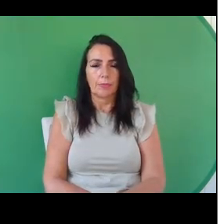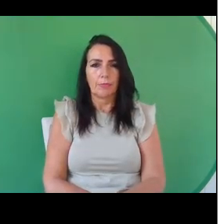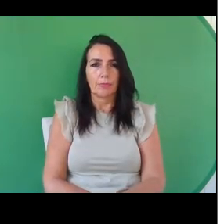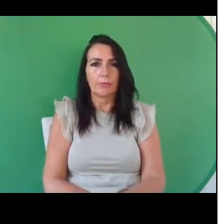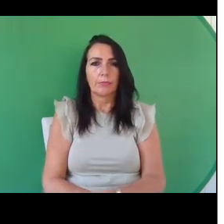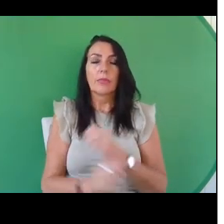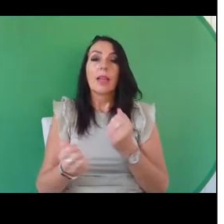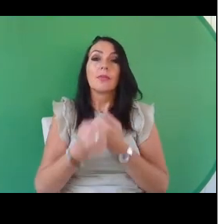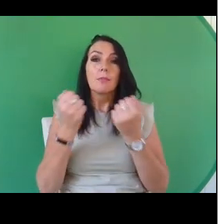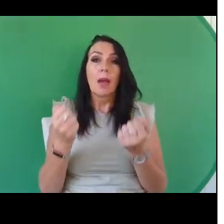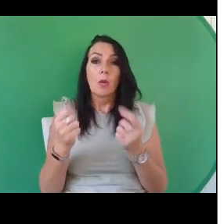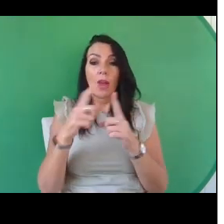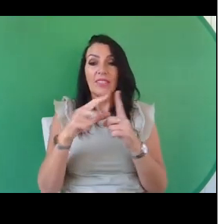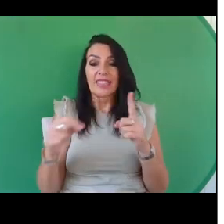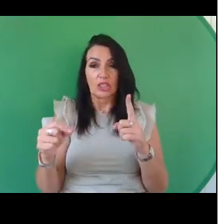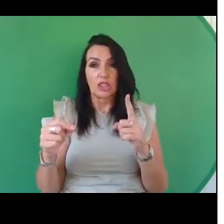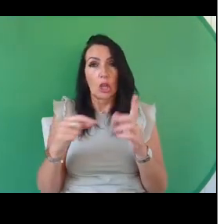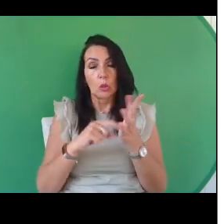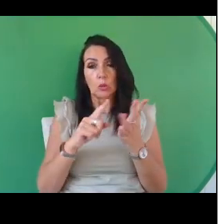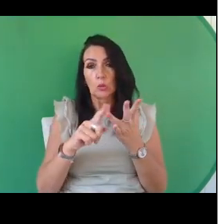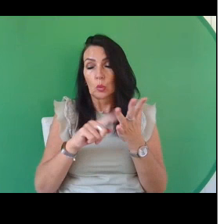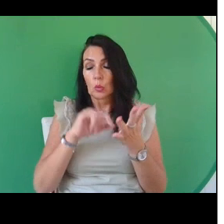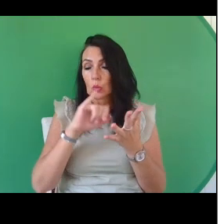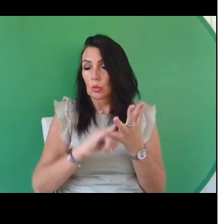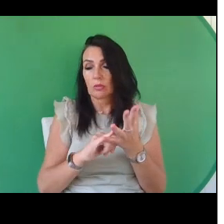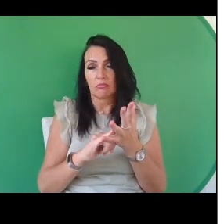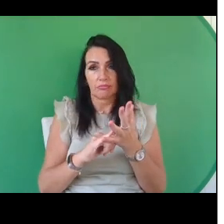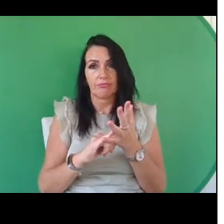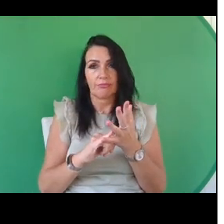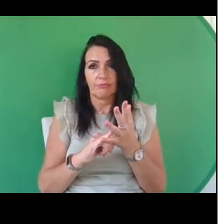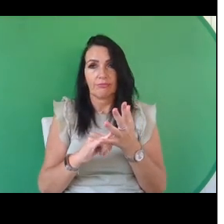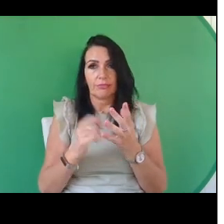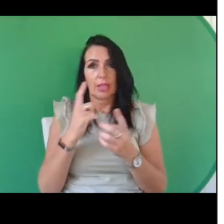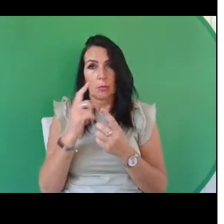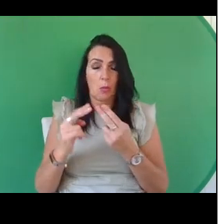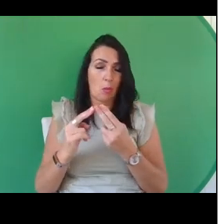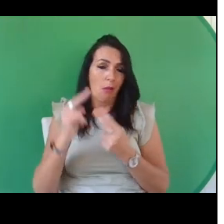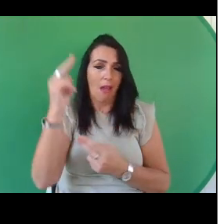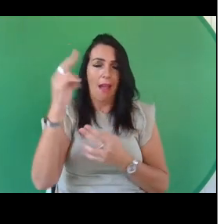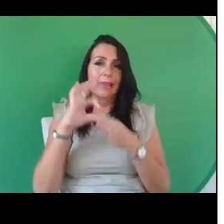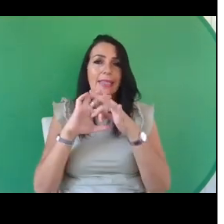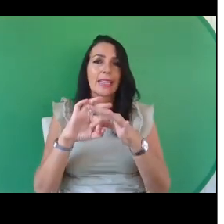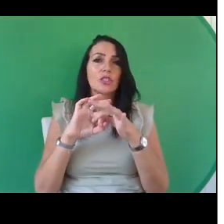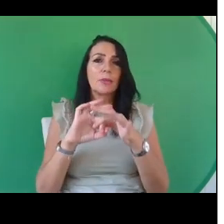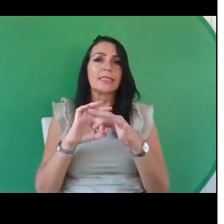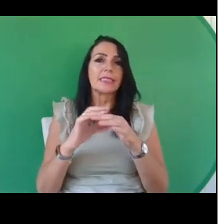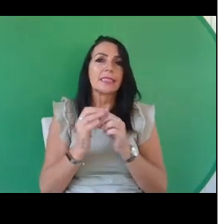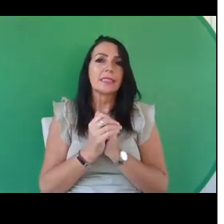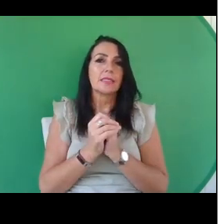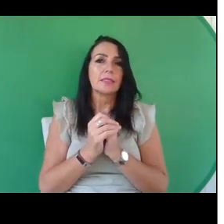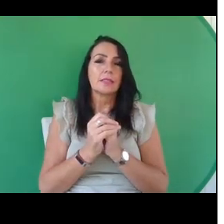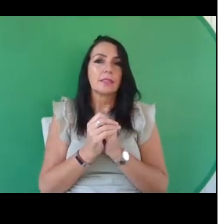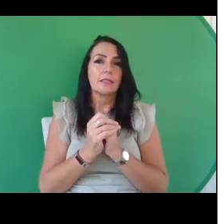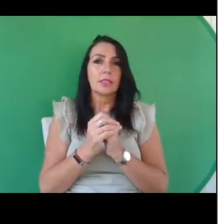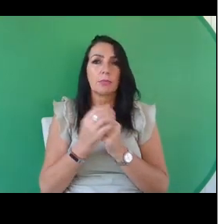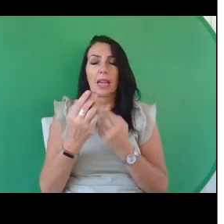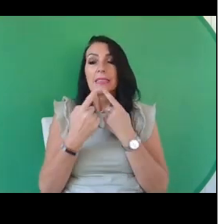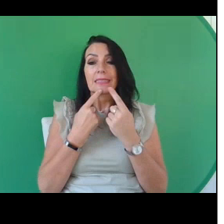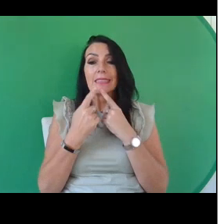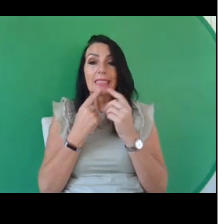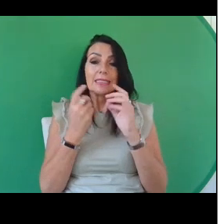digital tools to personalize the information you are sharing can create a much higher level of engagement. Just by inputting your data